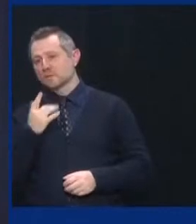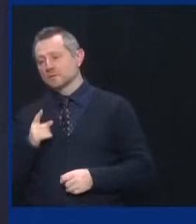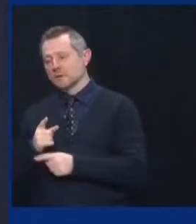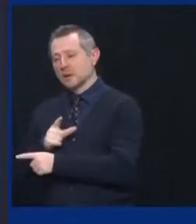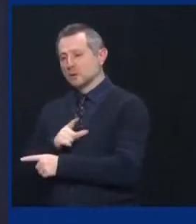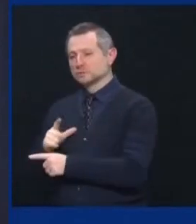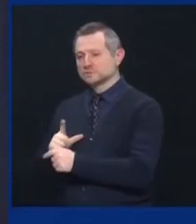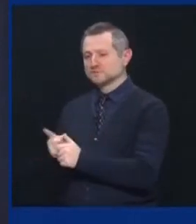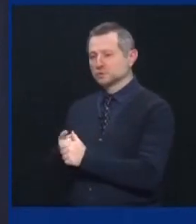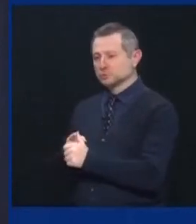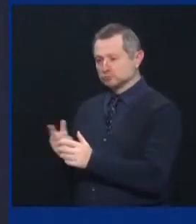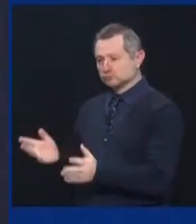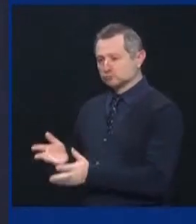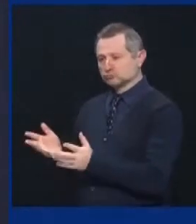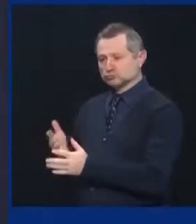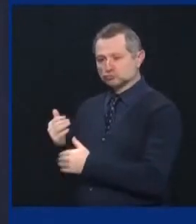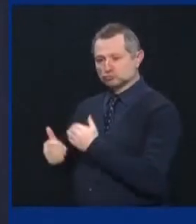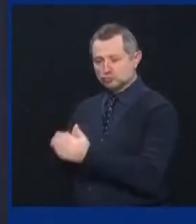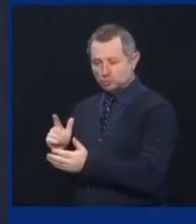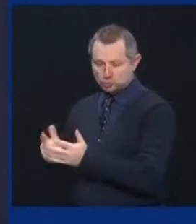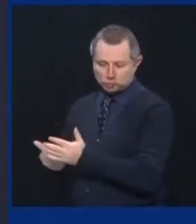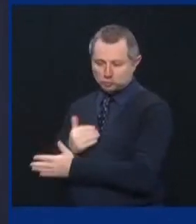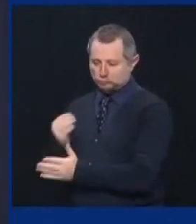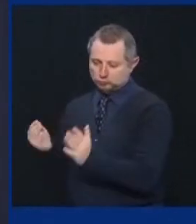the loopholes in the bill so there's no confusion.